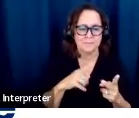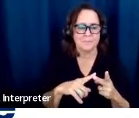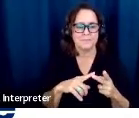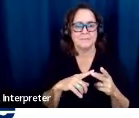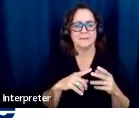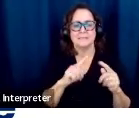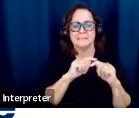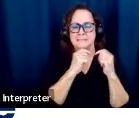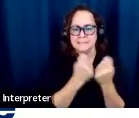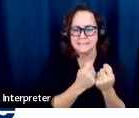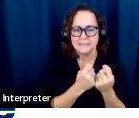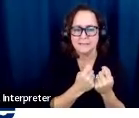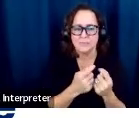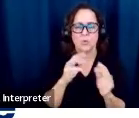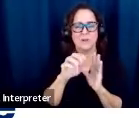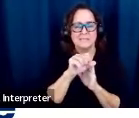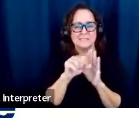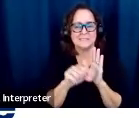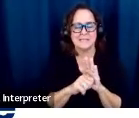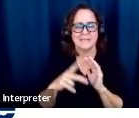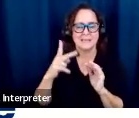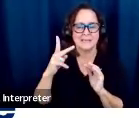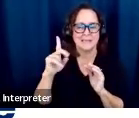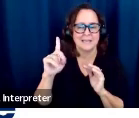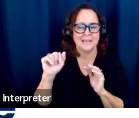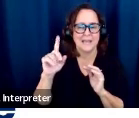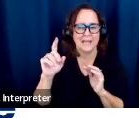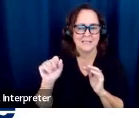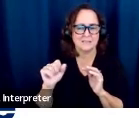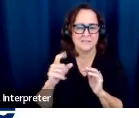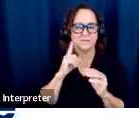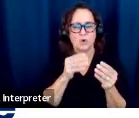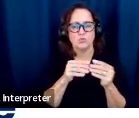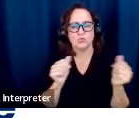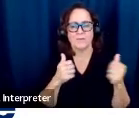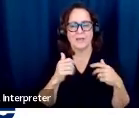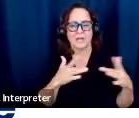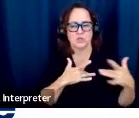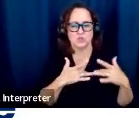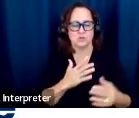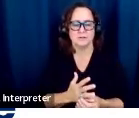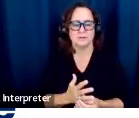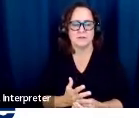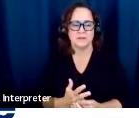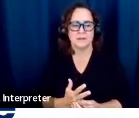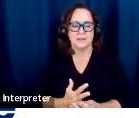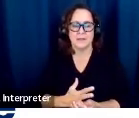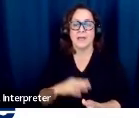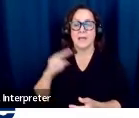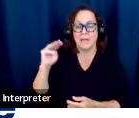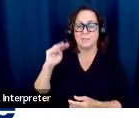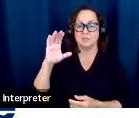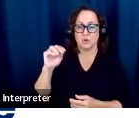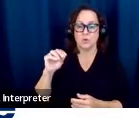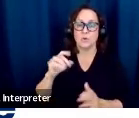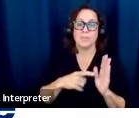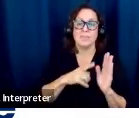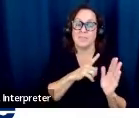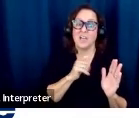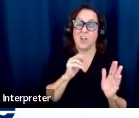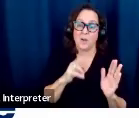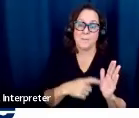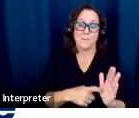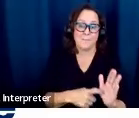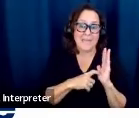state partners at KDADS and KDHE to resolve any concerns. MCO care coordinators are mandated reporters, and they will